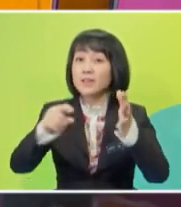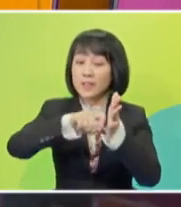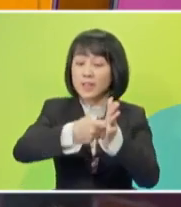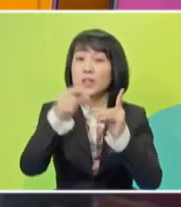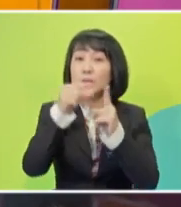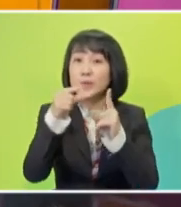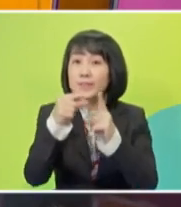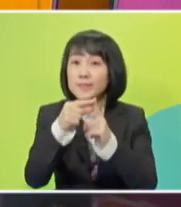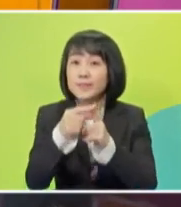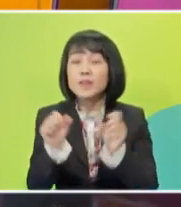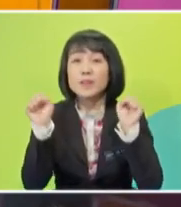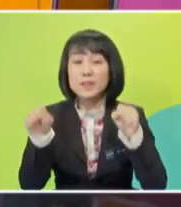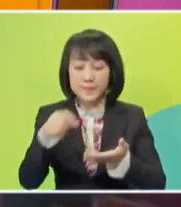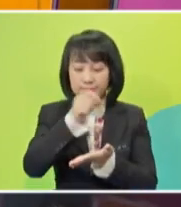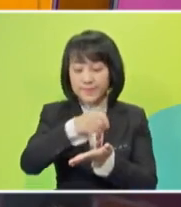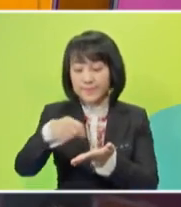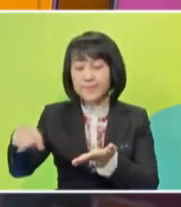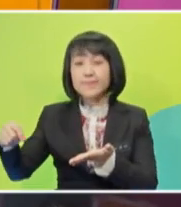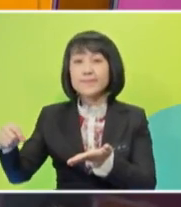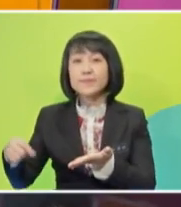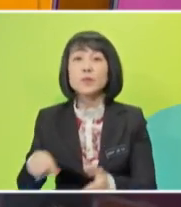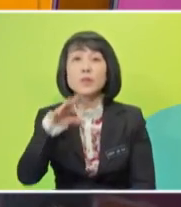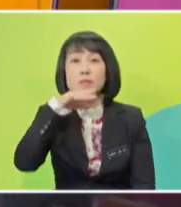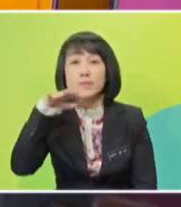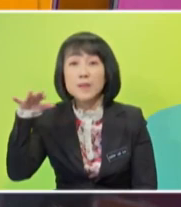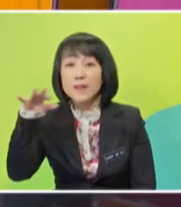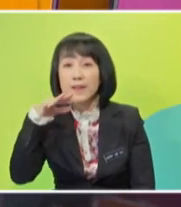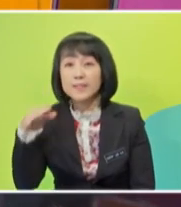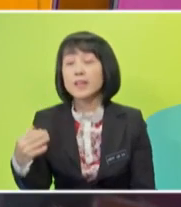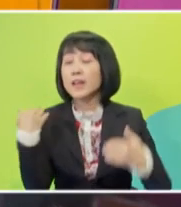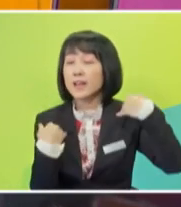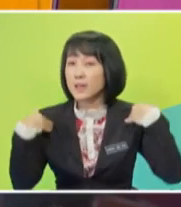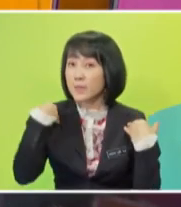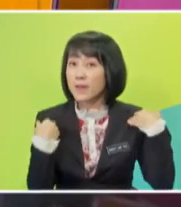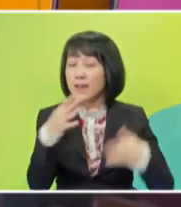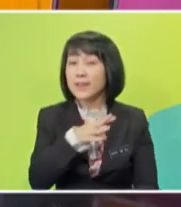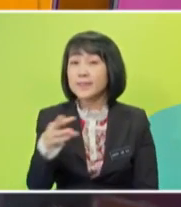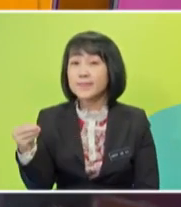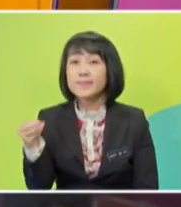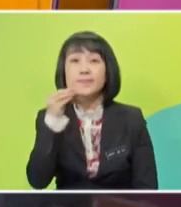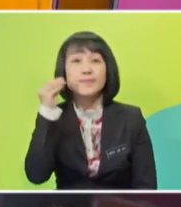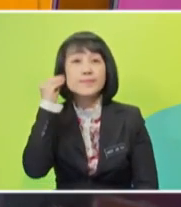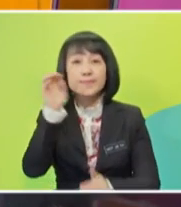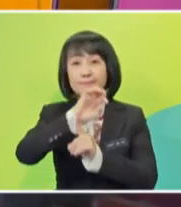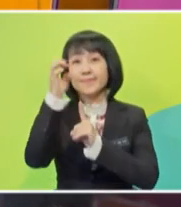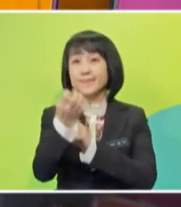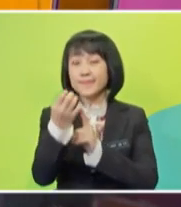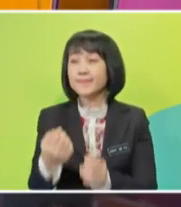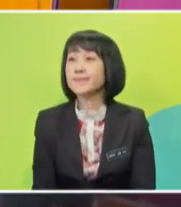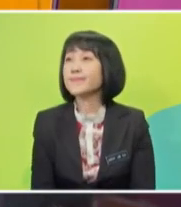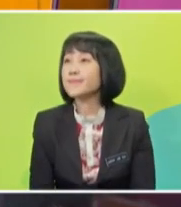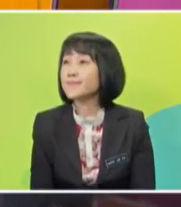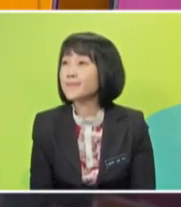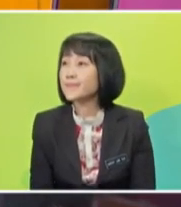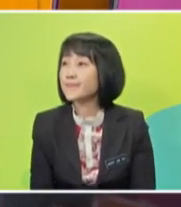also able to write well when I asked you to spell out the animals as well as the habitats. So how would their overall